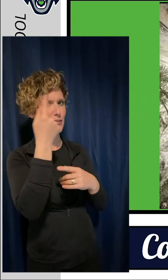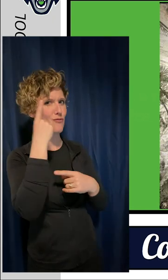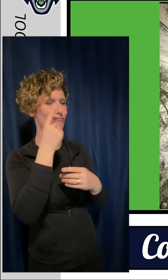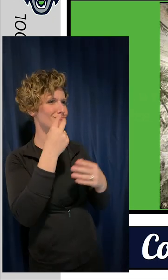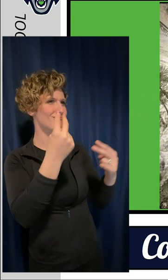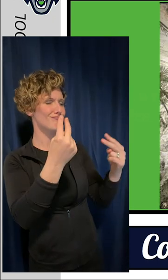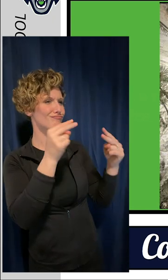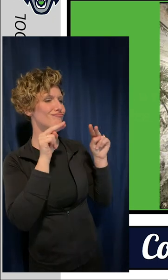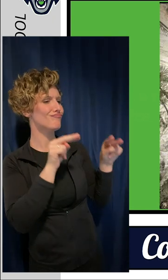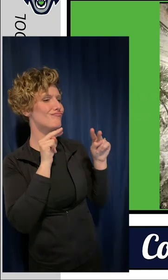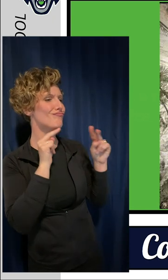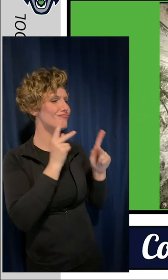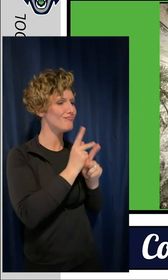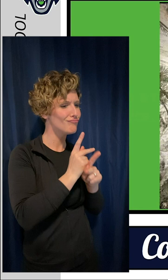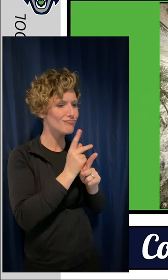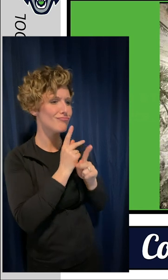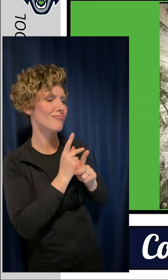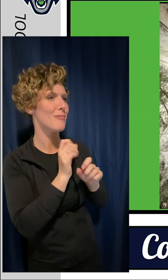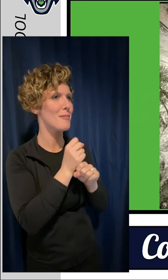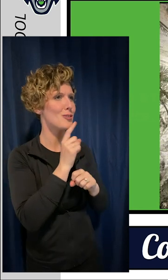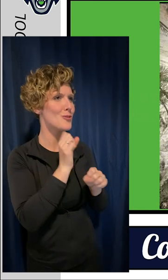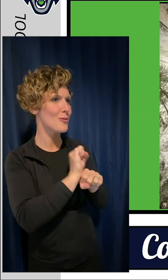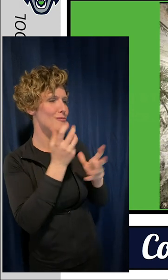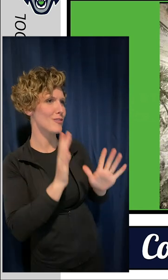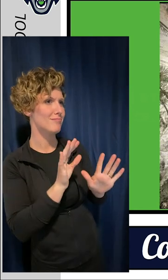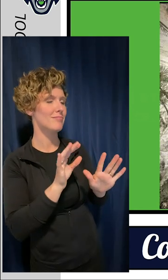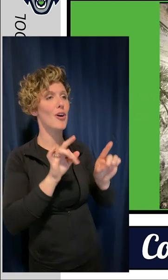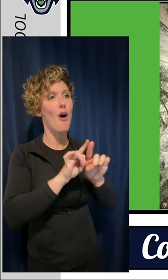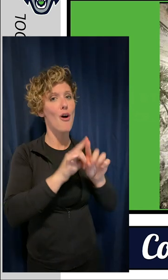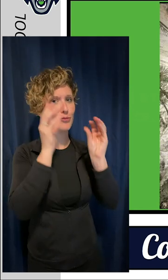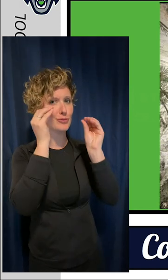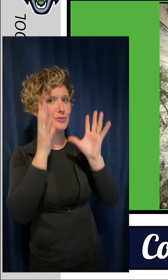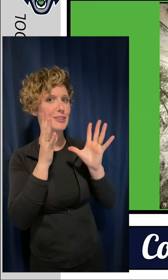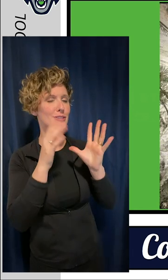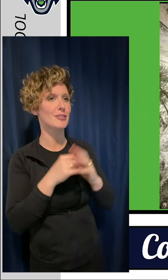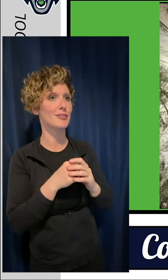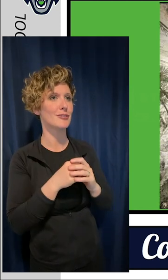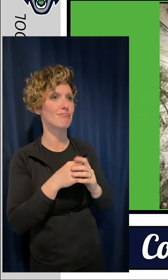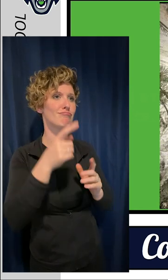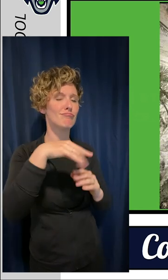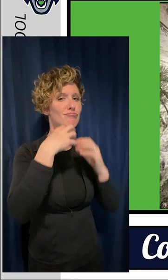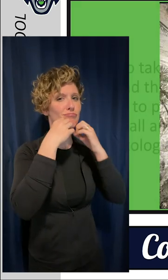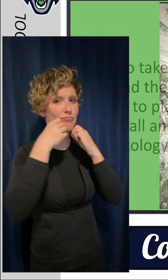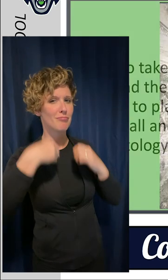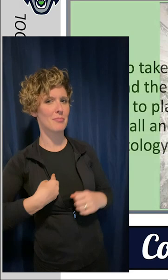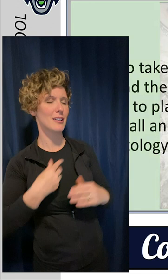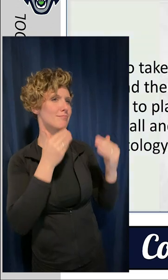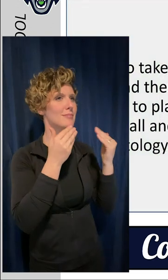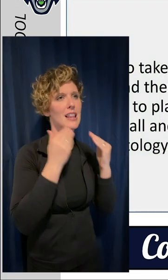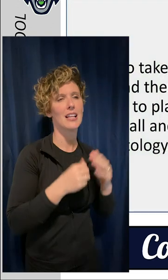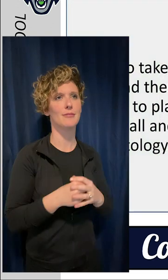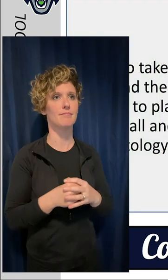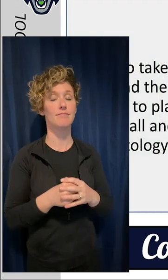her teachers and coaches for checking on her and making sure she was successful in school, caring for her, and pushing her to do her best. In